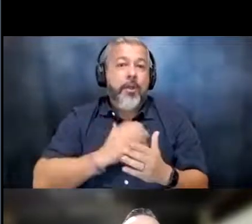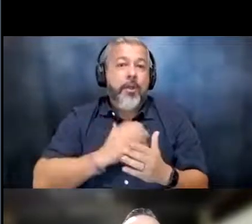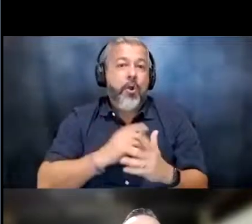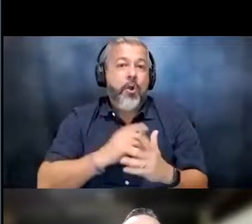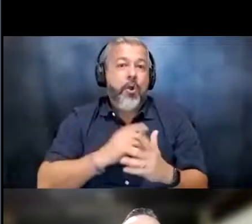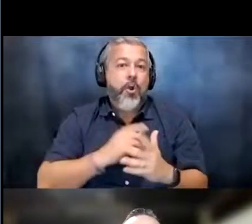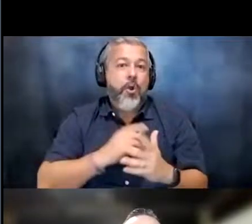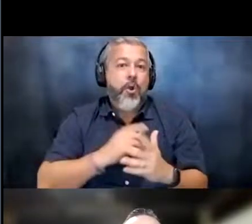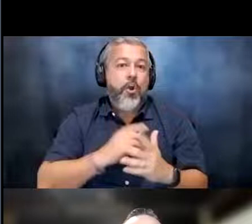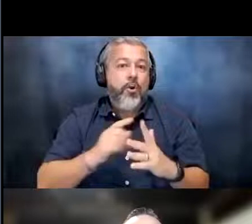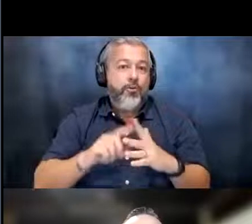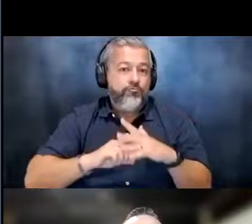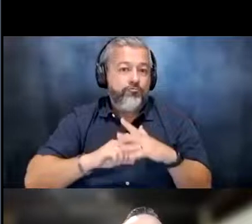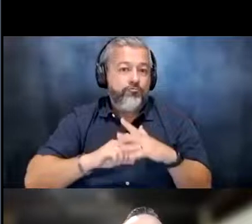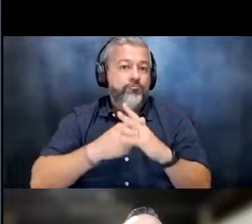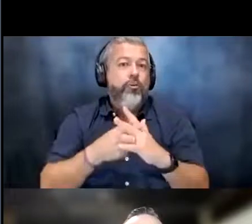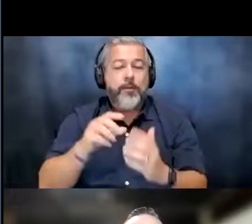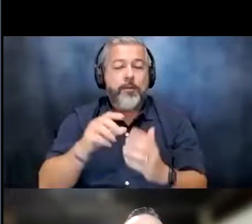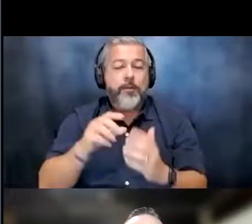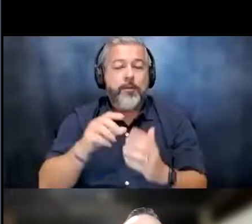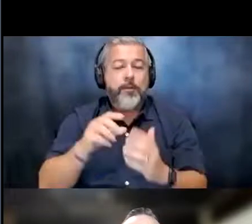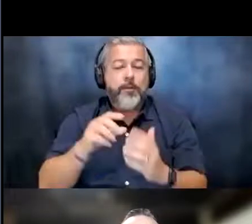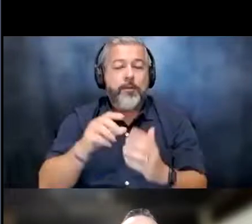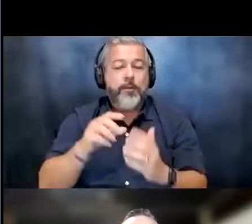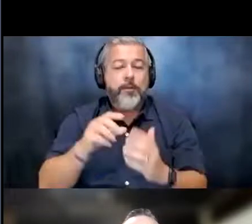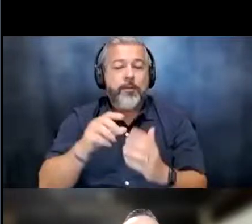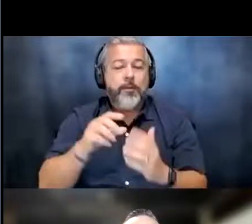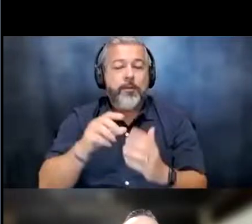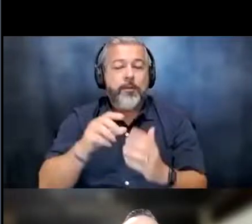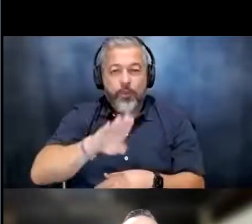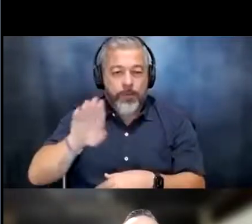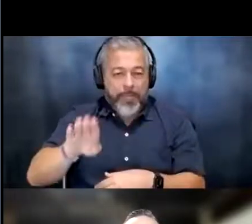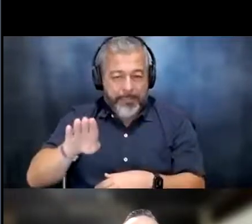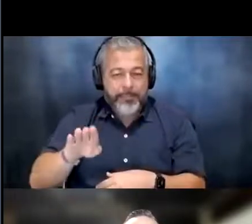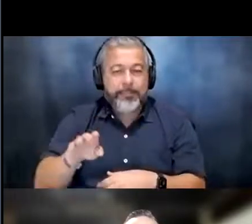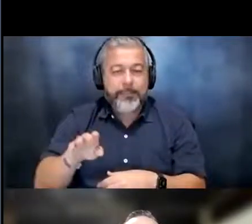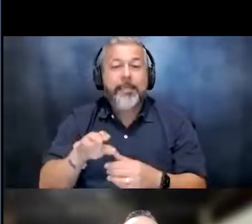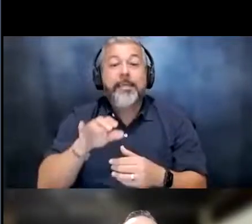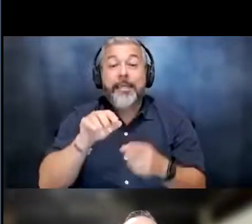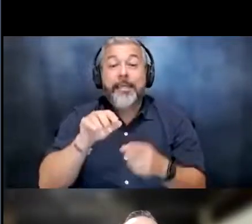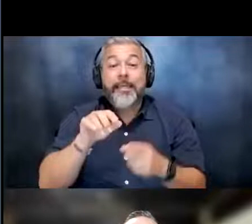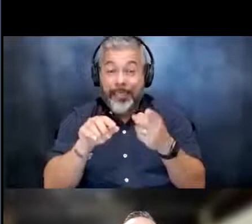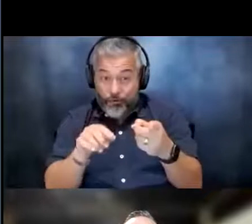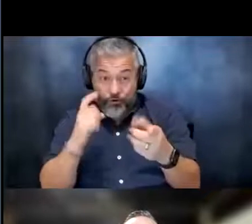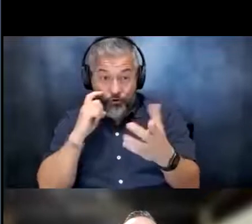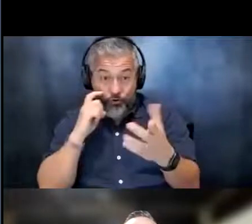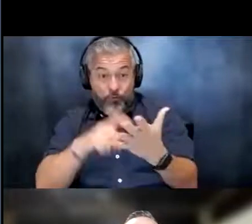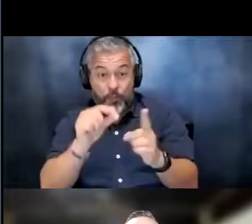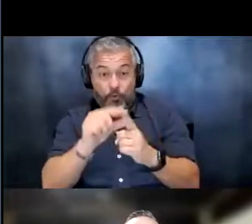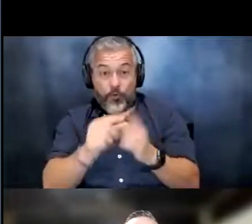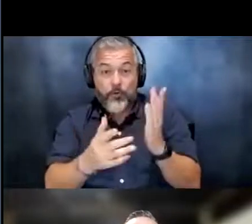noted as technology tool here. The main thing is it is